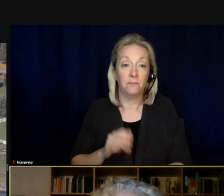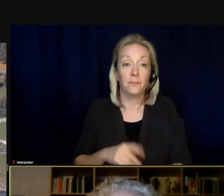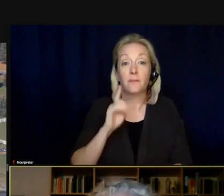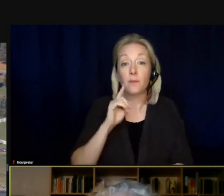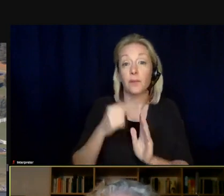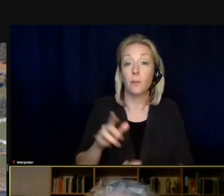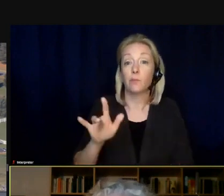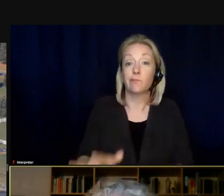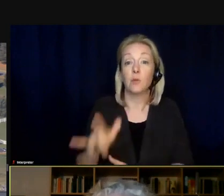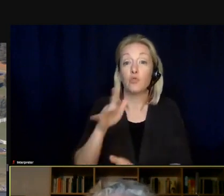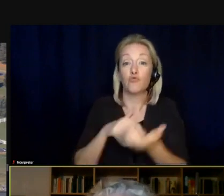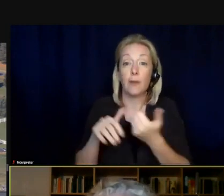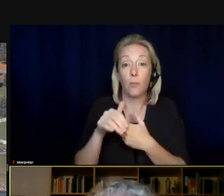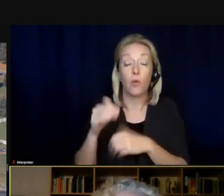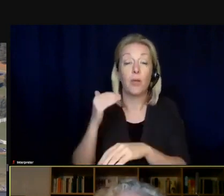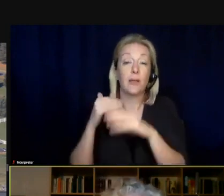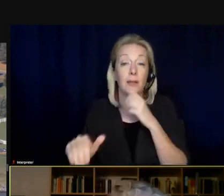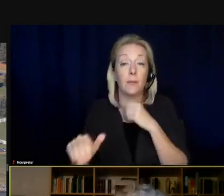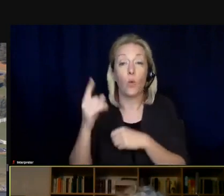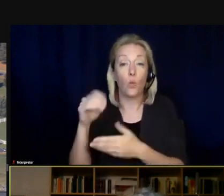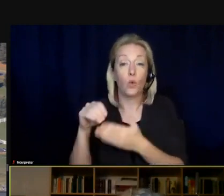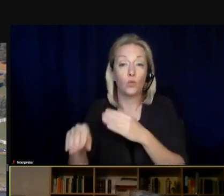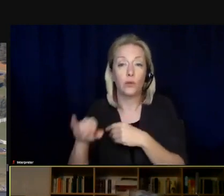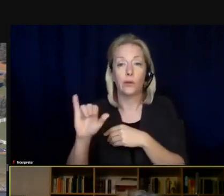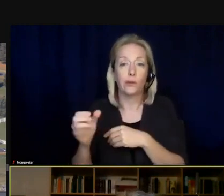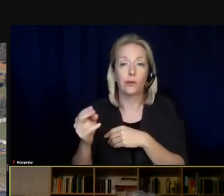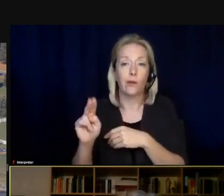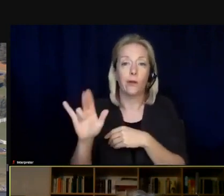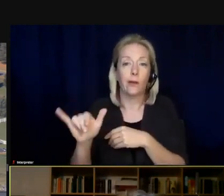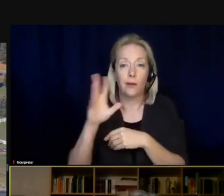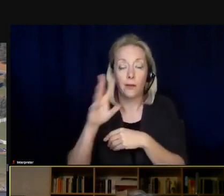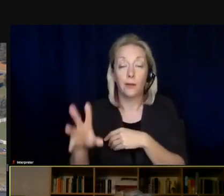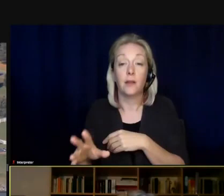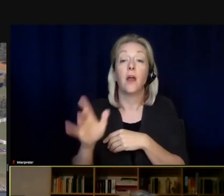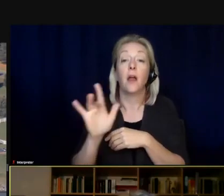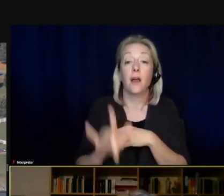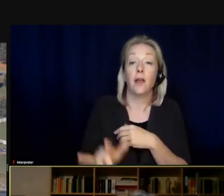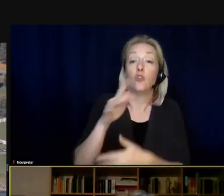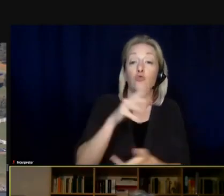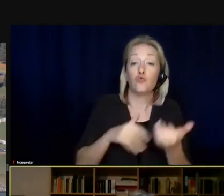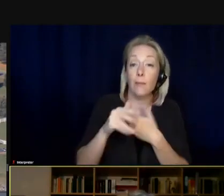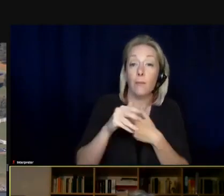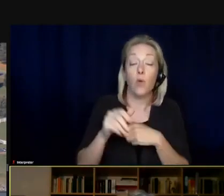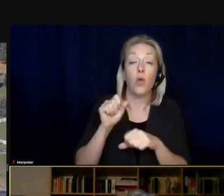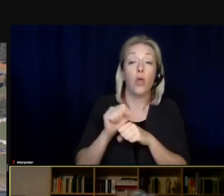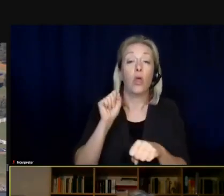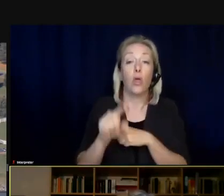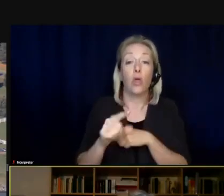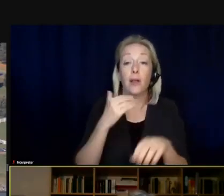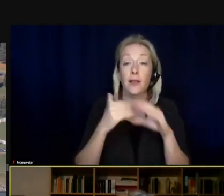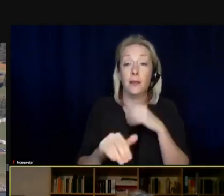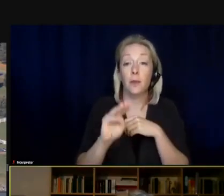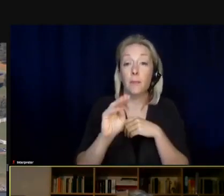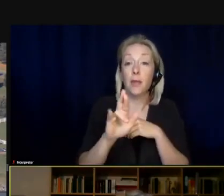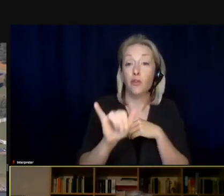PDF, email to Mary. So this way, within a couple seconds, every kid has a separate card and you